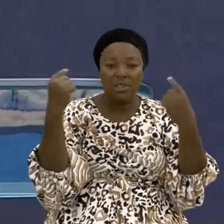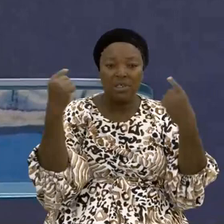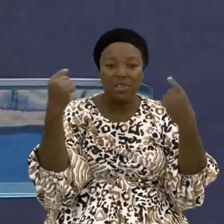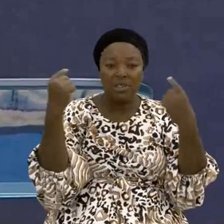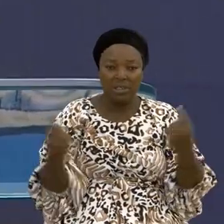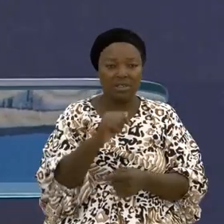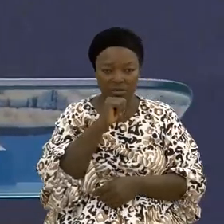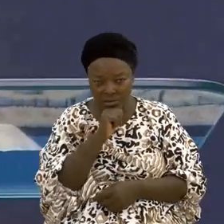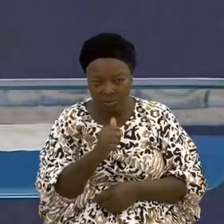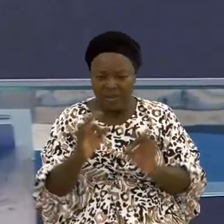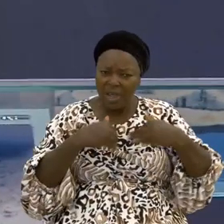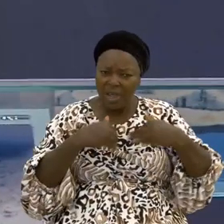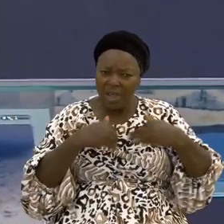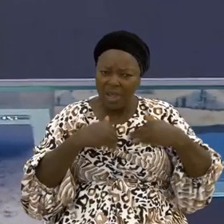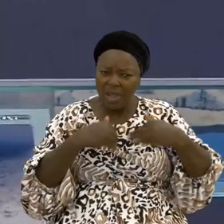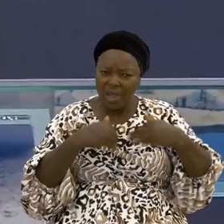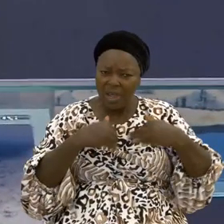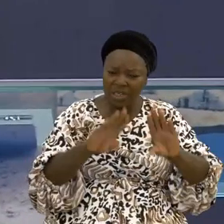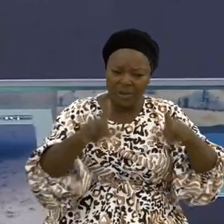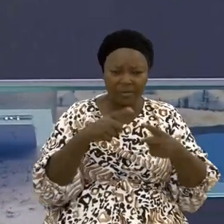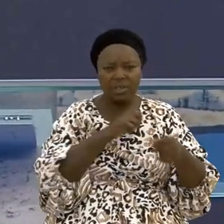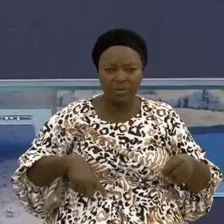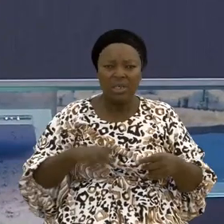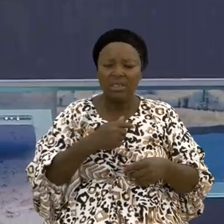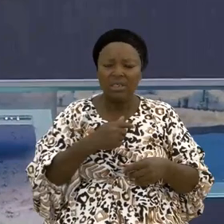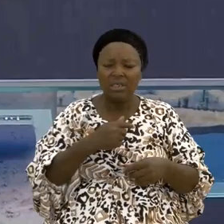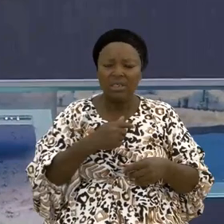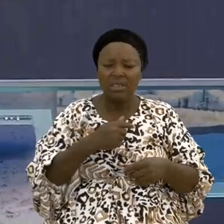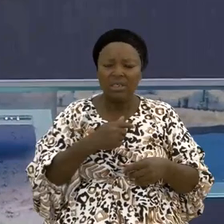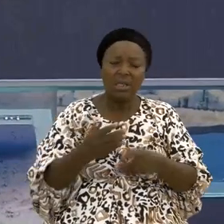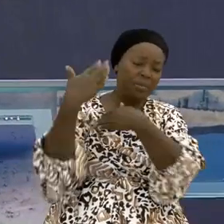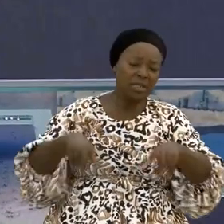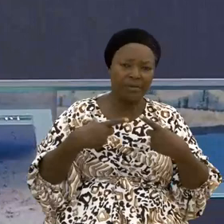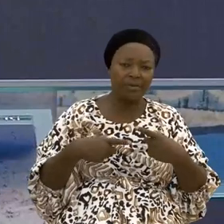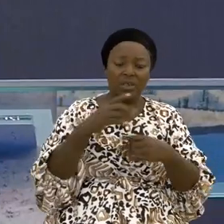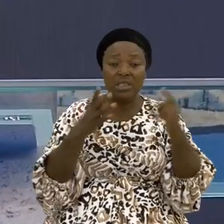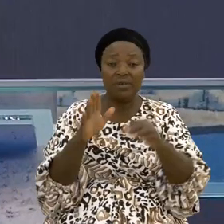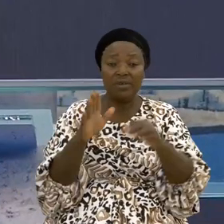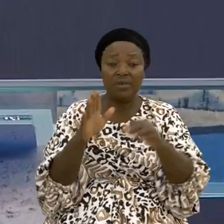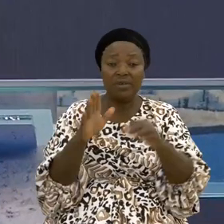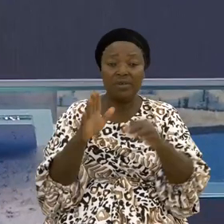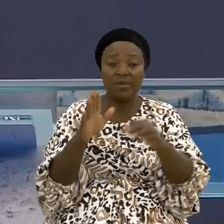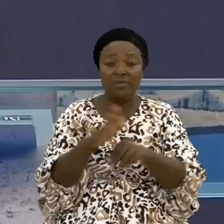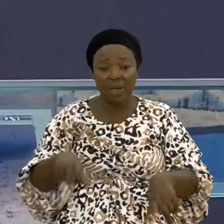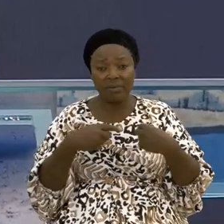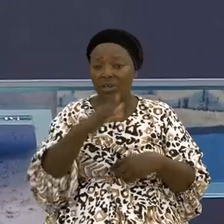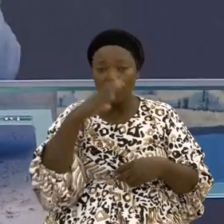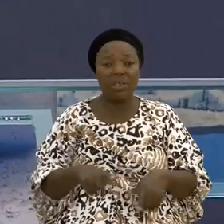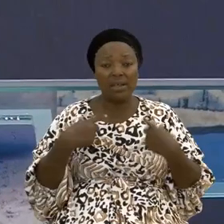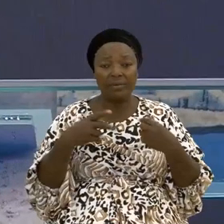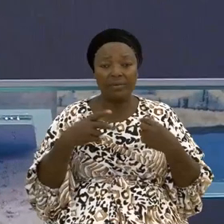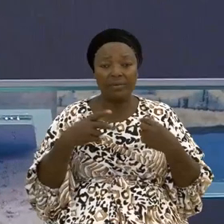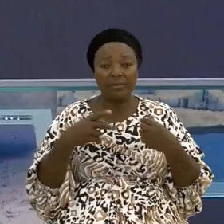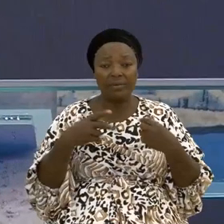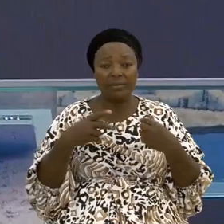your life to the Lord, the past life, defeated life, the past life, the occultic life, the corrupted life,